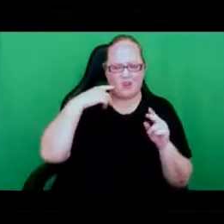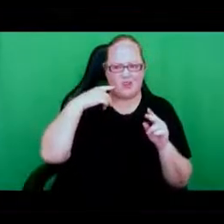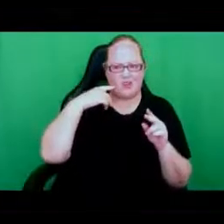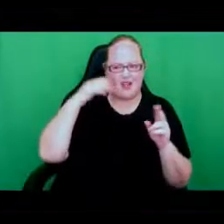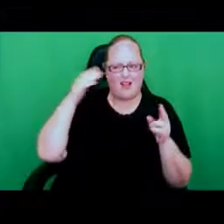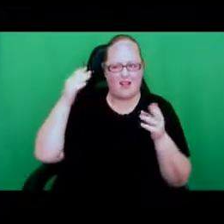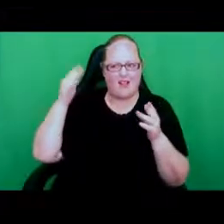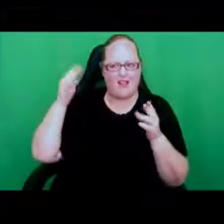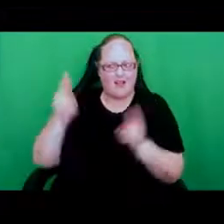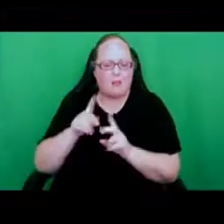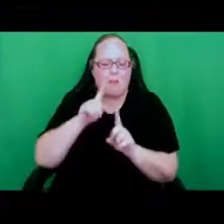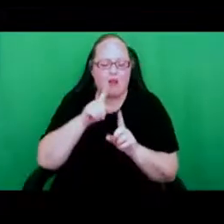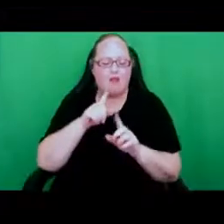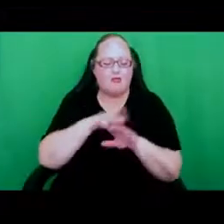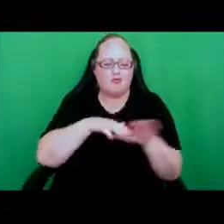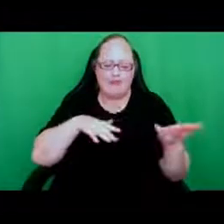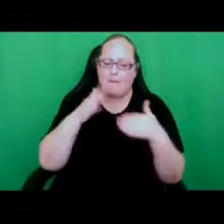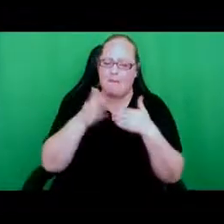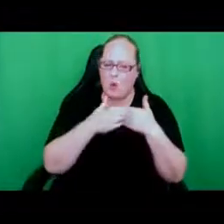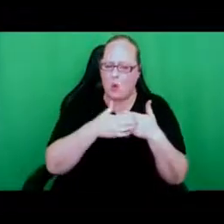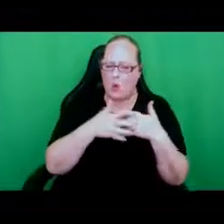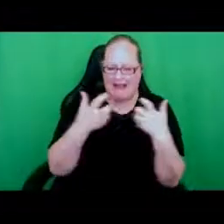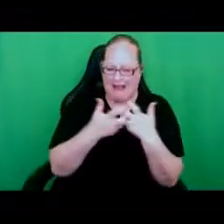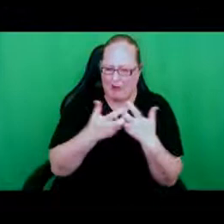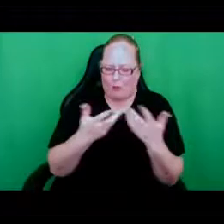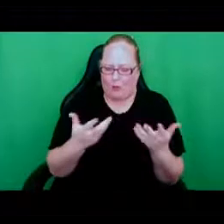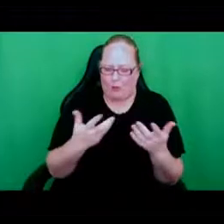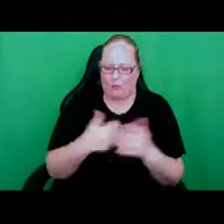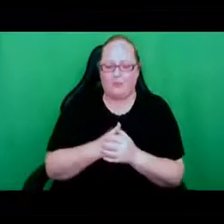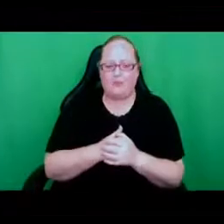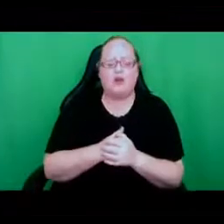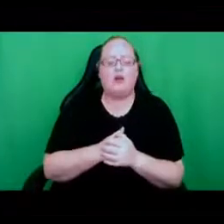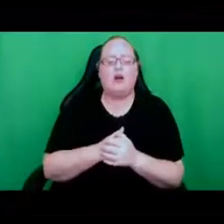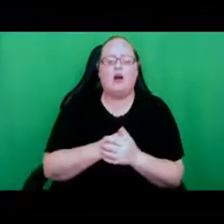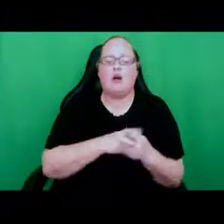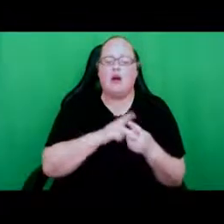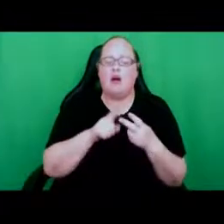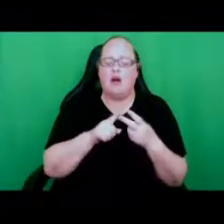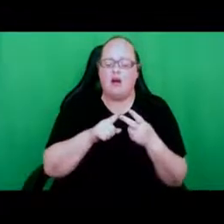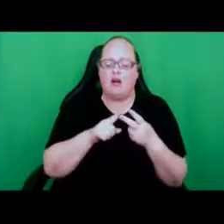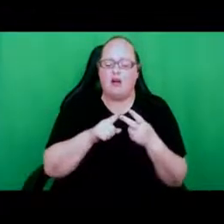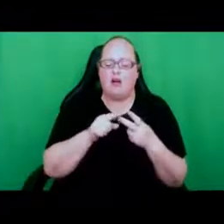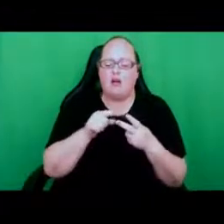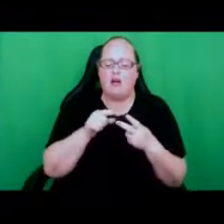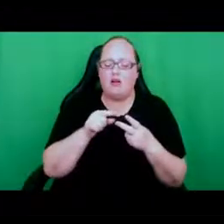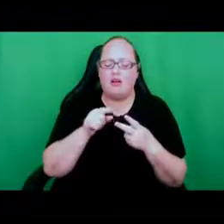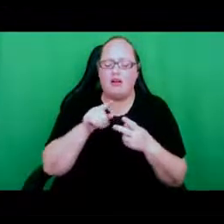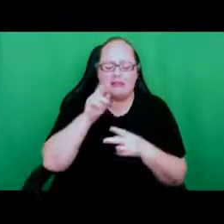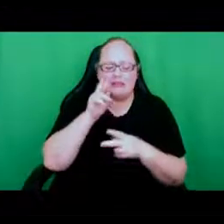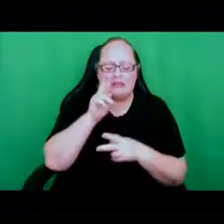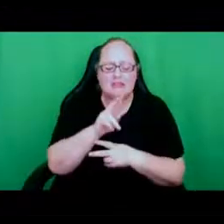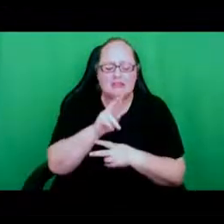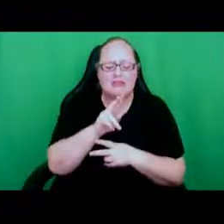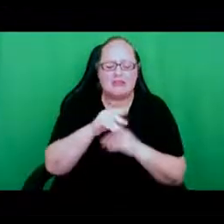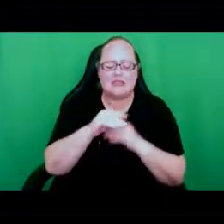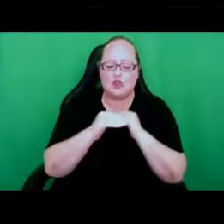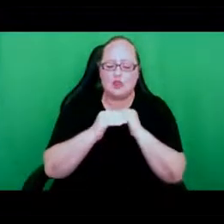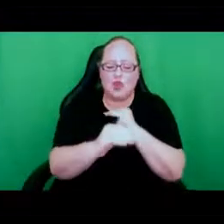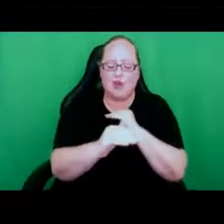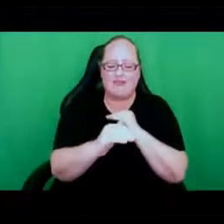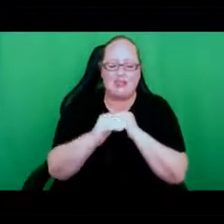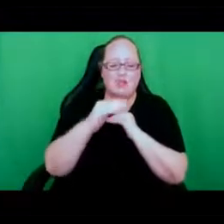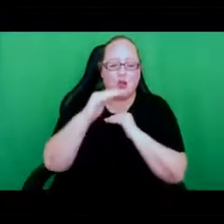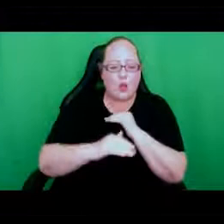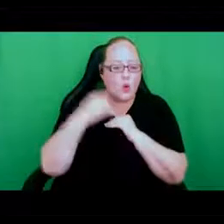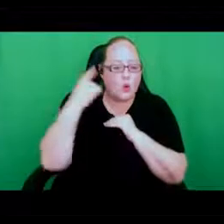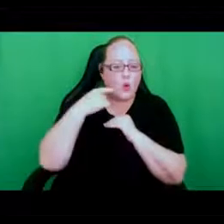be? And linked to this, the second part of the question, they say, I can see that you've got low noise surfacing along the M25 at